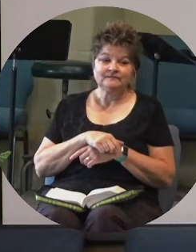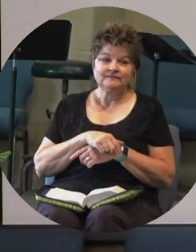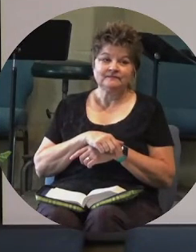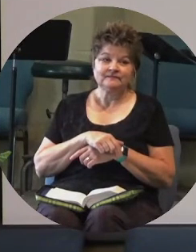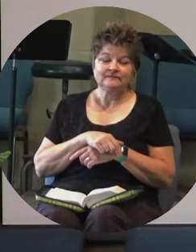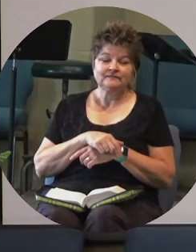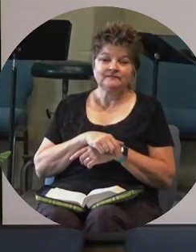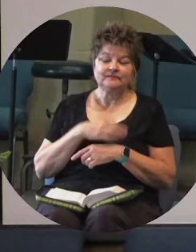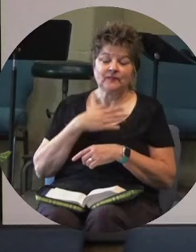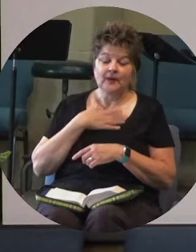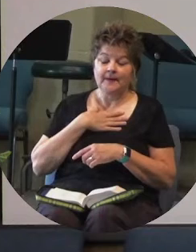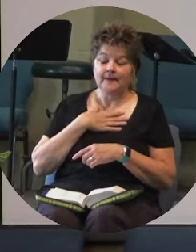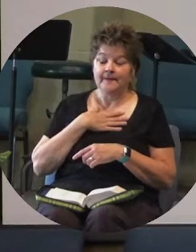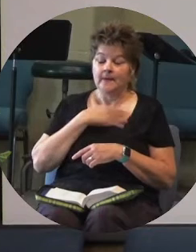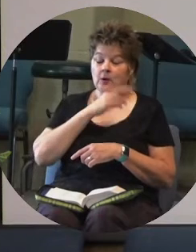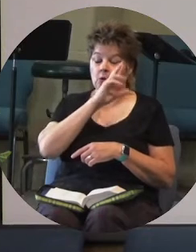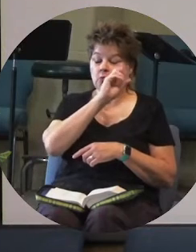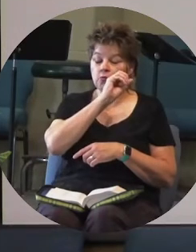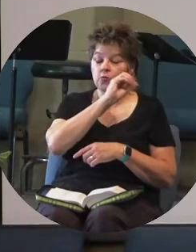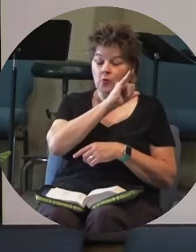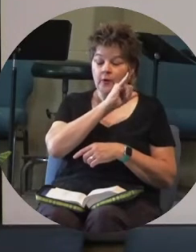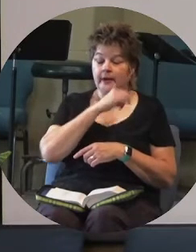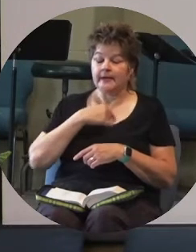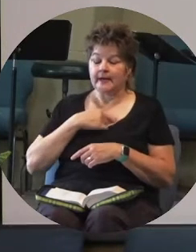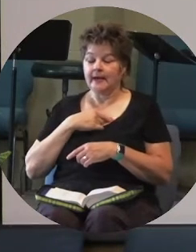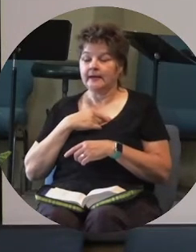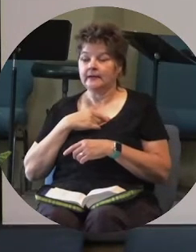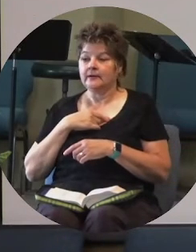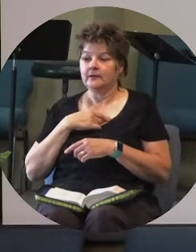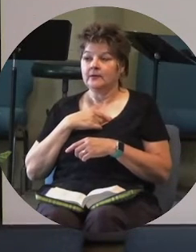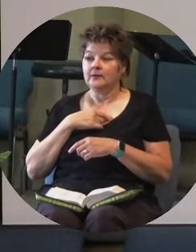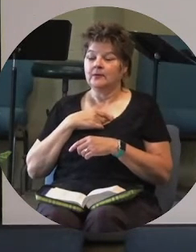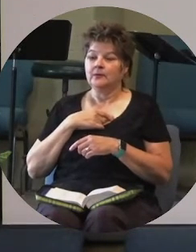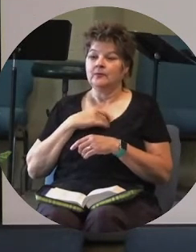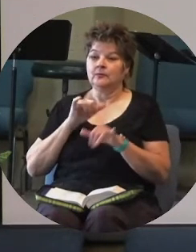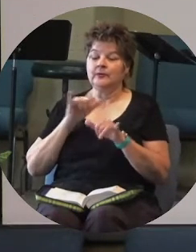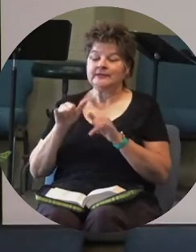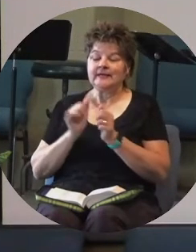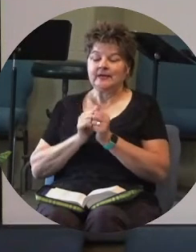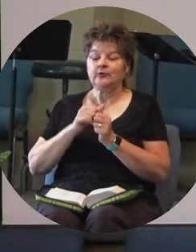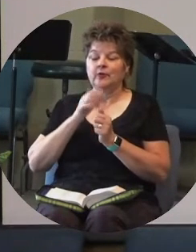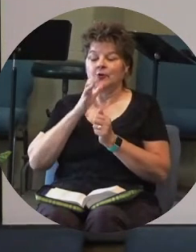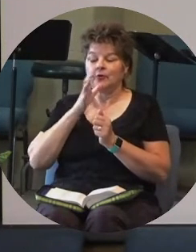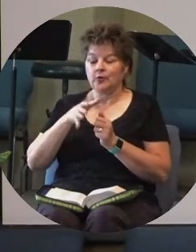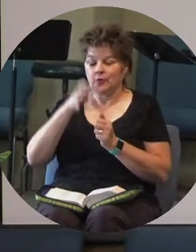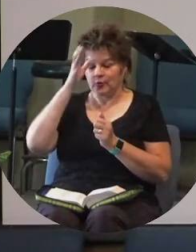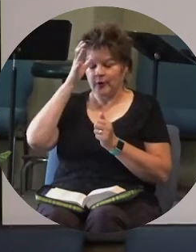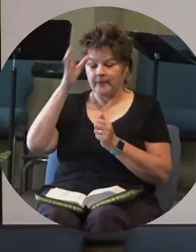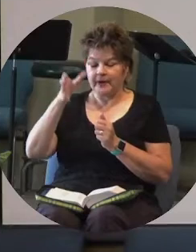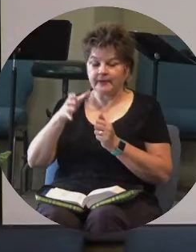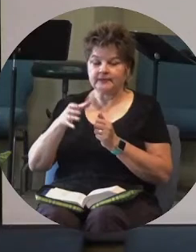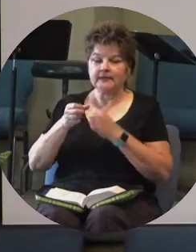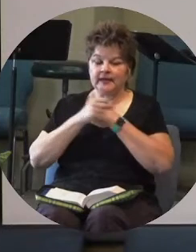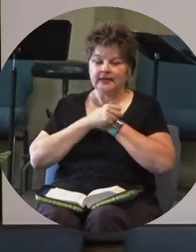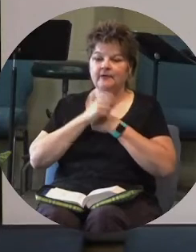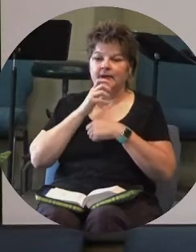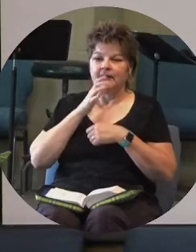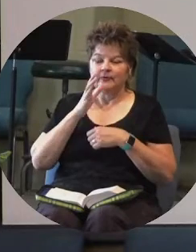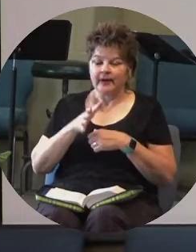Roy and I stayed with my grandparents, who I think it was our junior, senior year of high school, and I loved my grandmother to